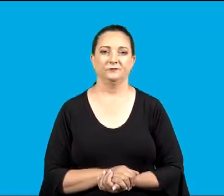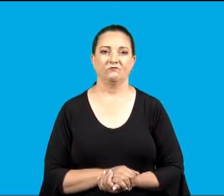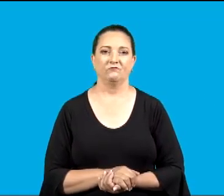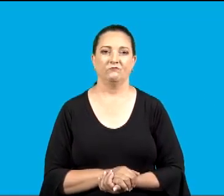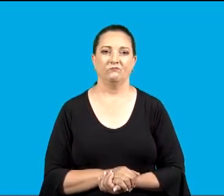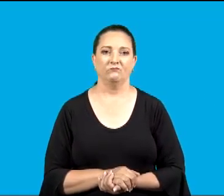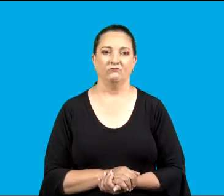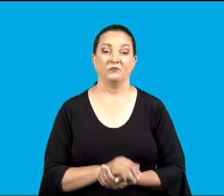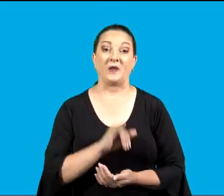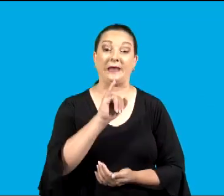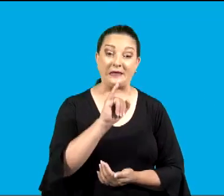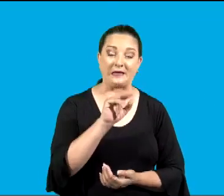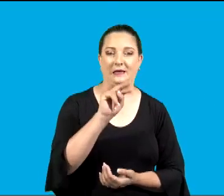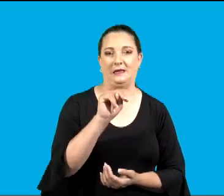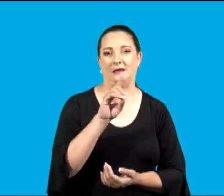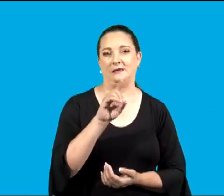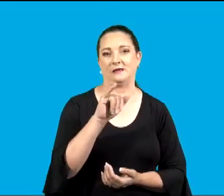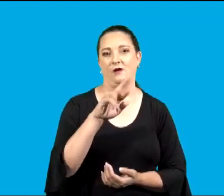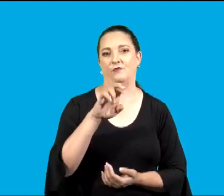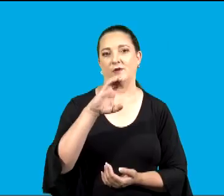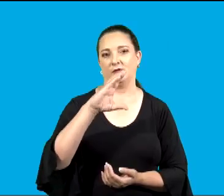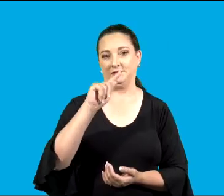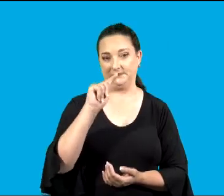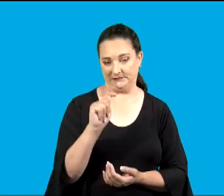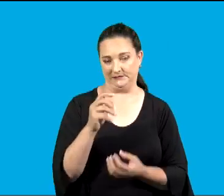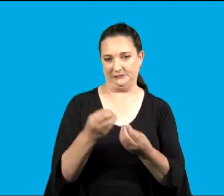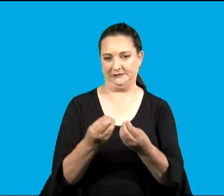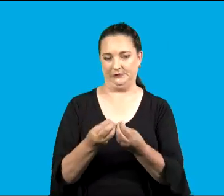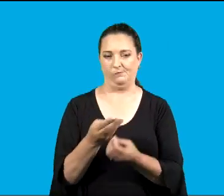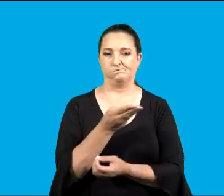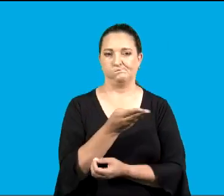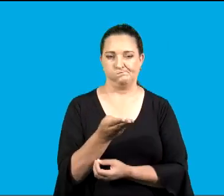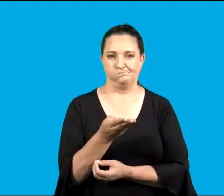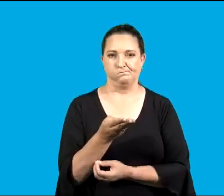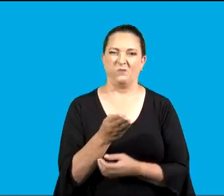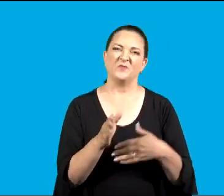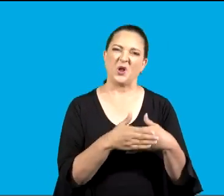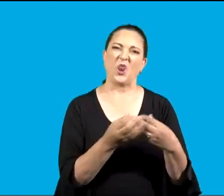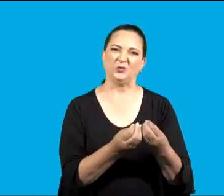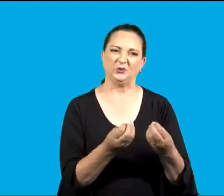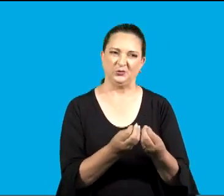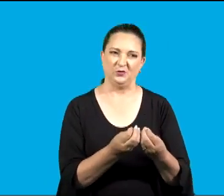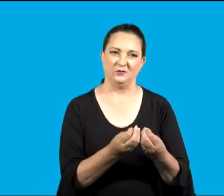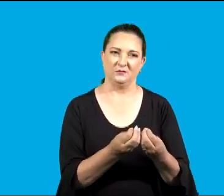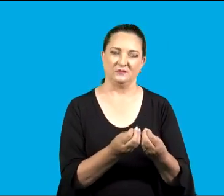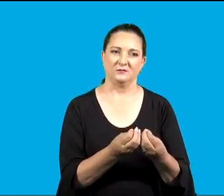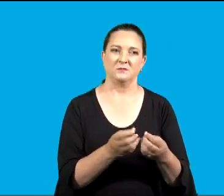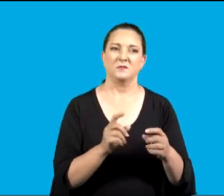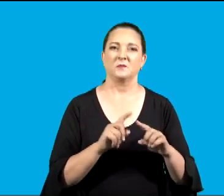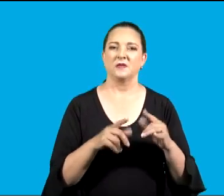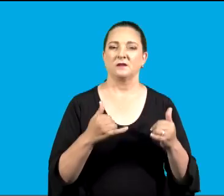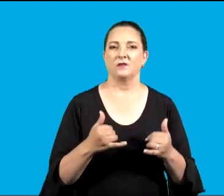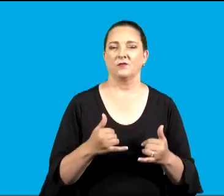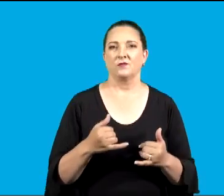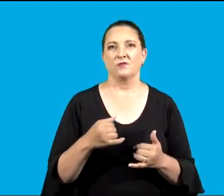indirect materials. When indirect materials closing stock is omitted,